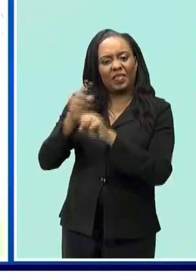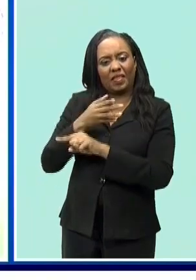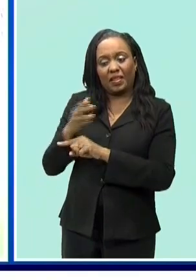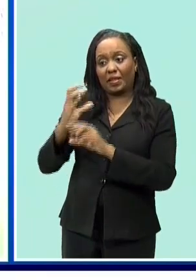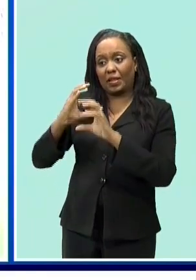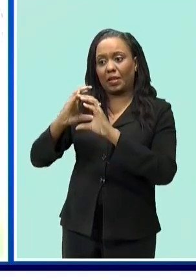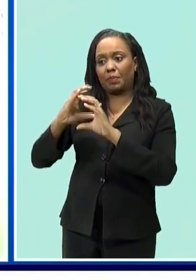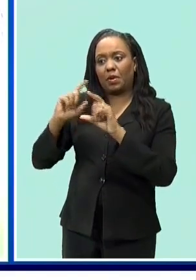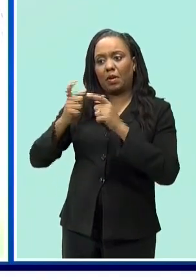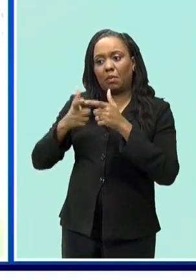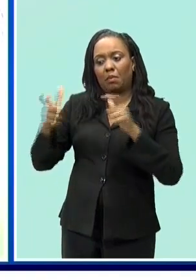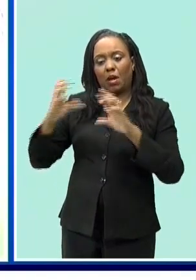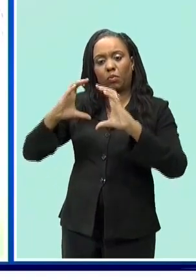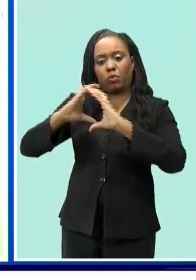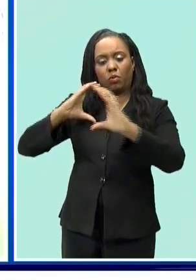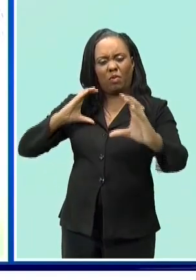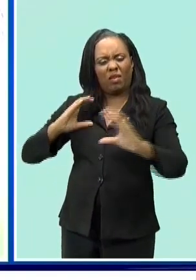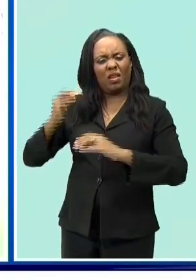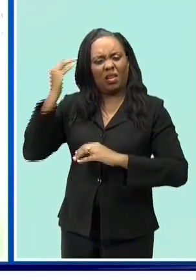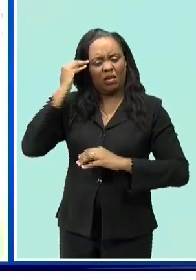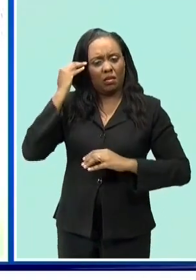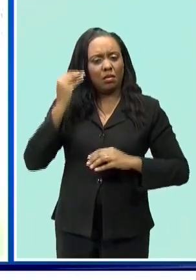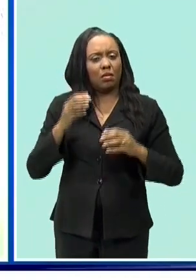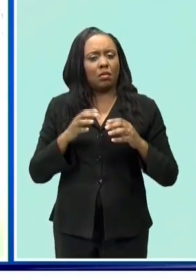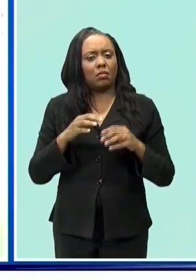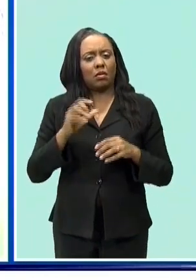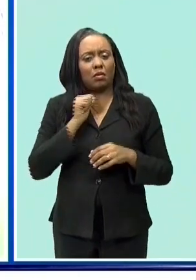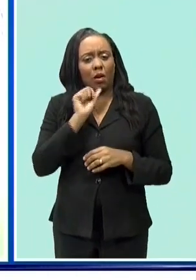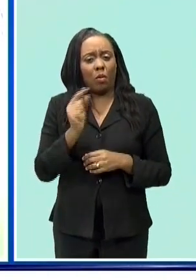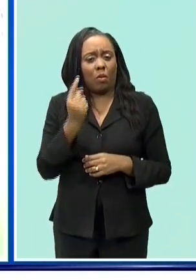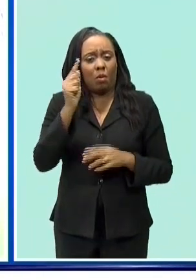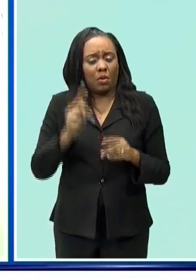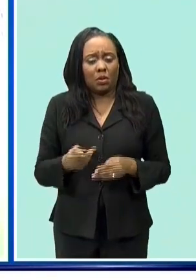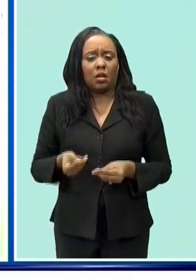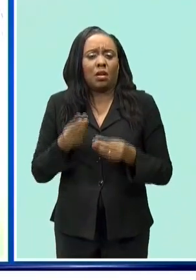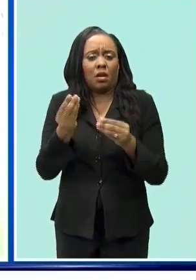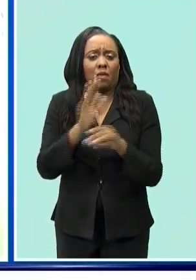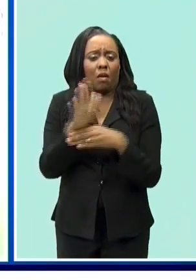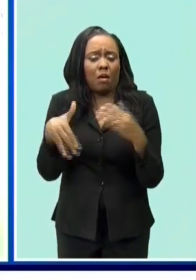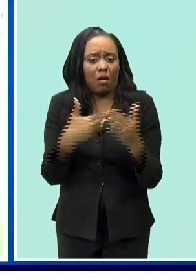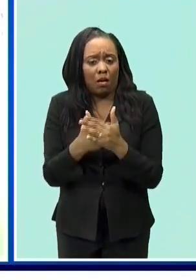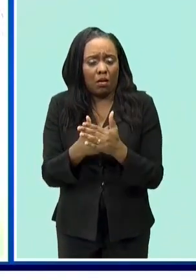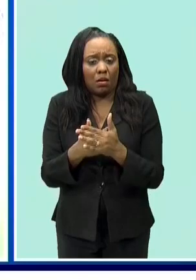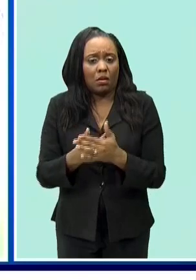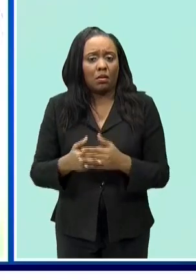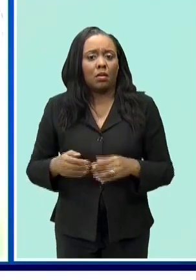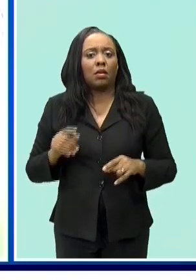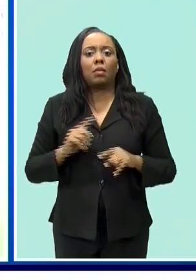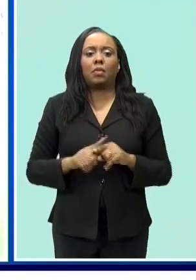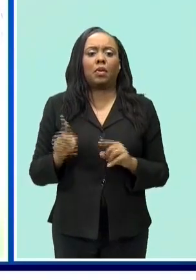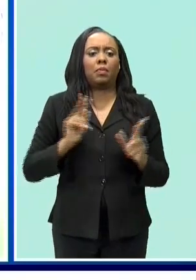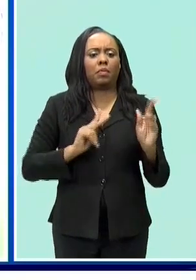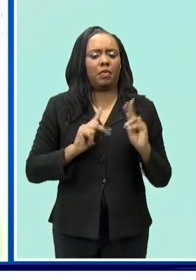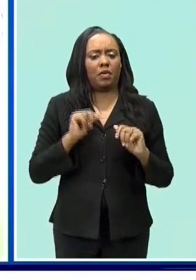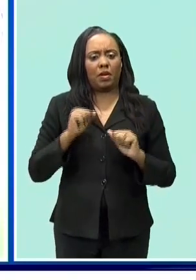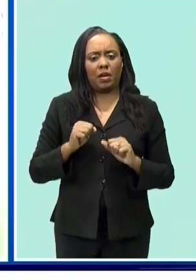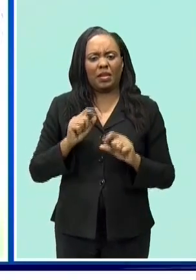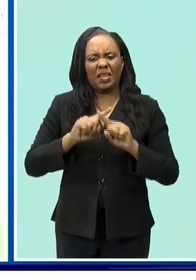one entity to donate a container or a similar facility, as the Prime Minister is fond of saying, many hands make light